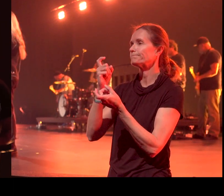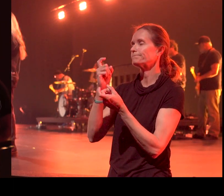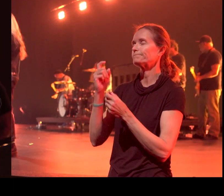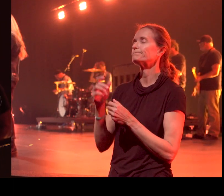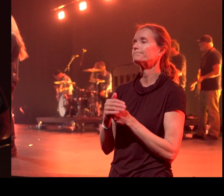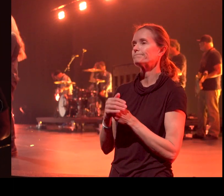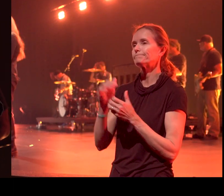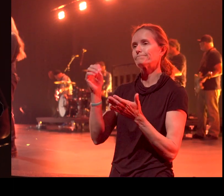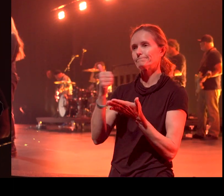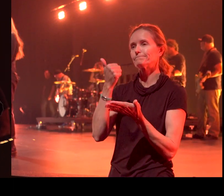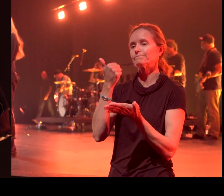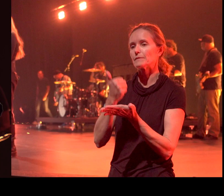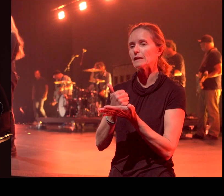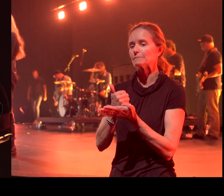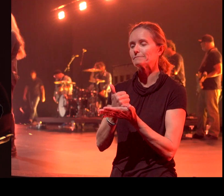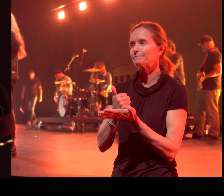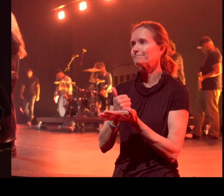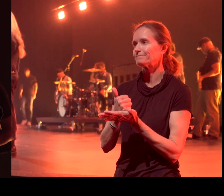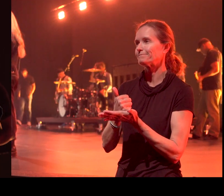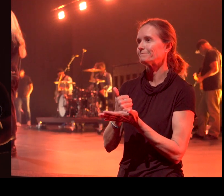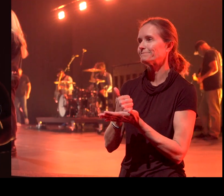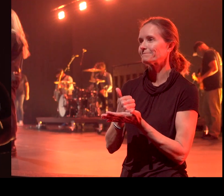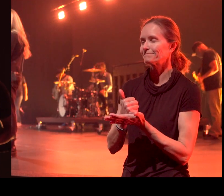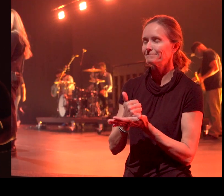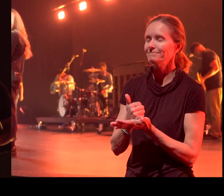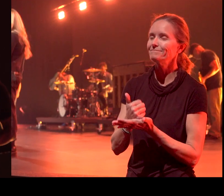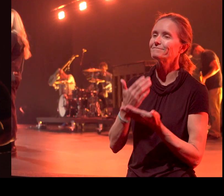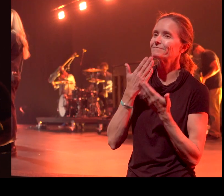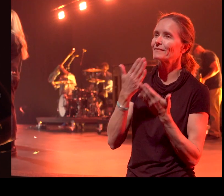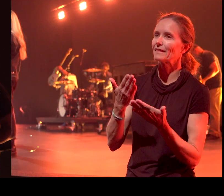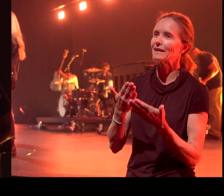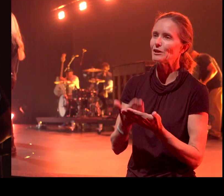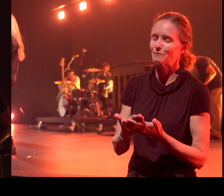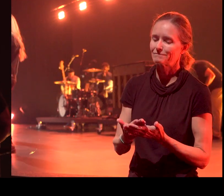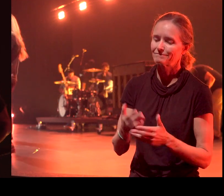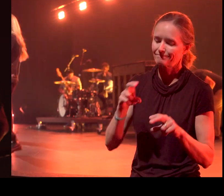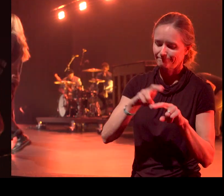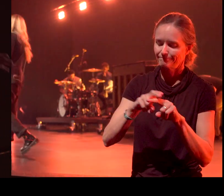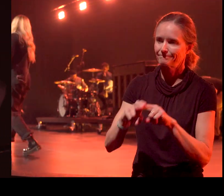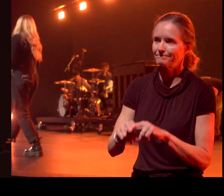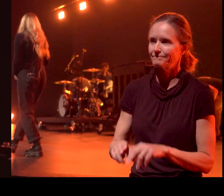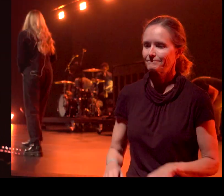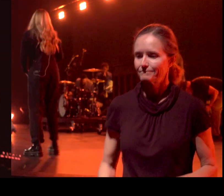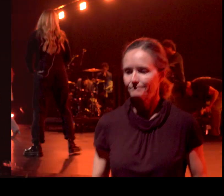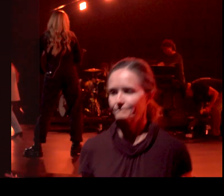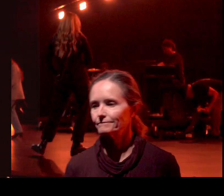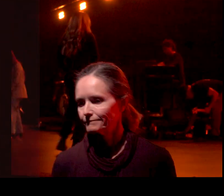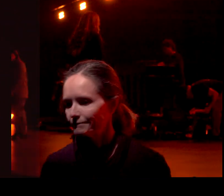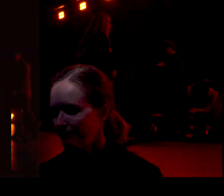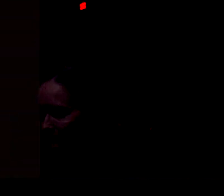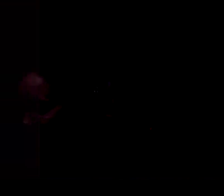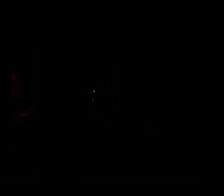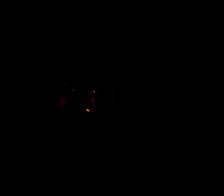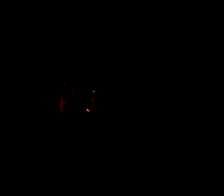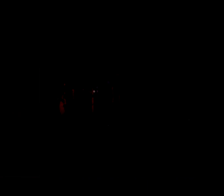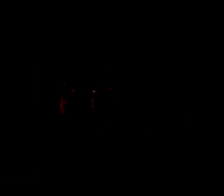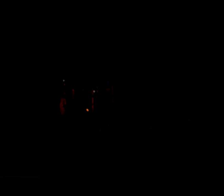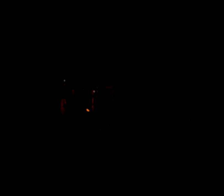us in the future. Amen. Amen. Thanks so much for declaring that with us. Why don't you go ahead and have a seat?